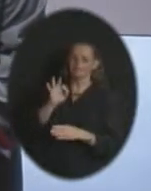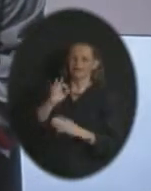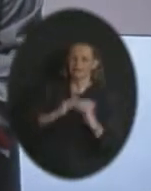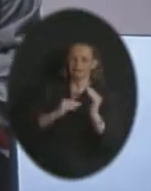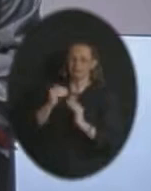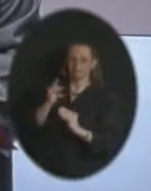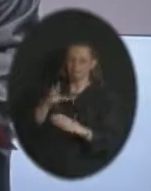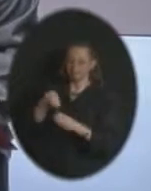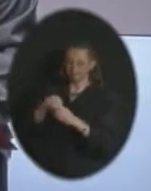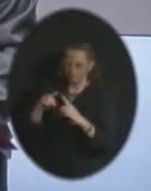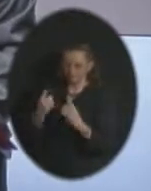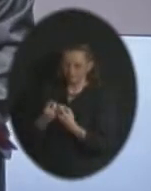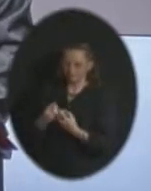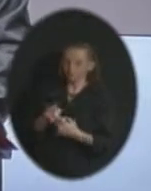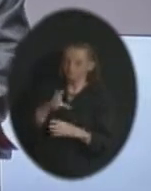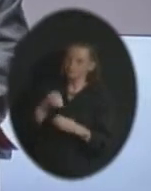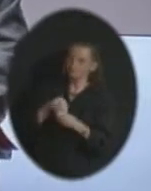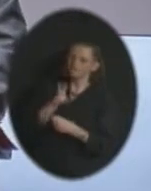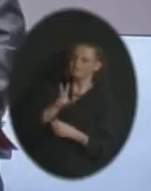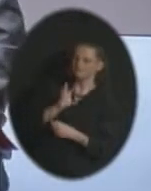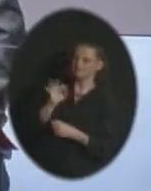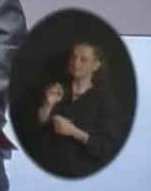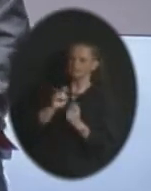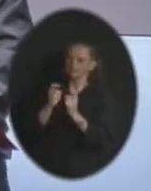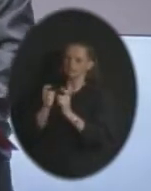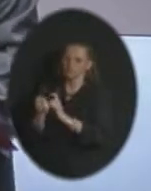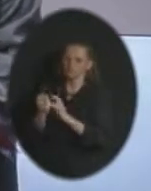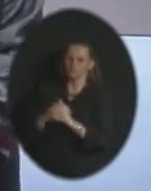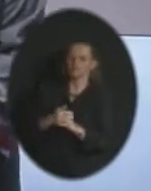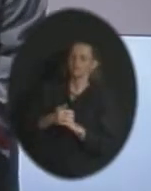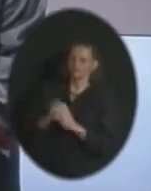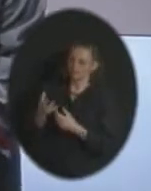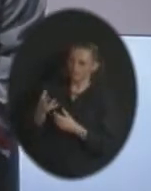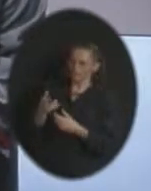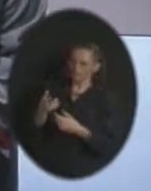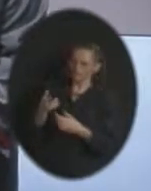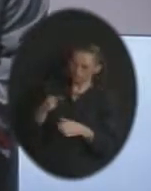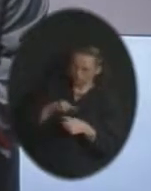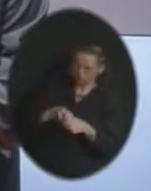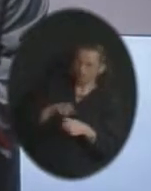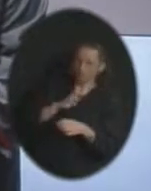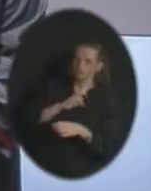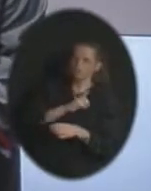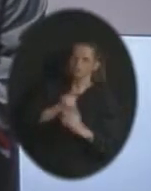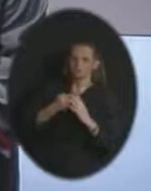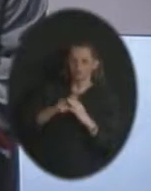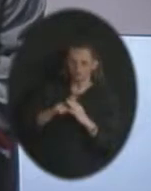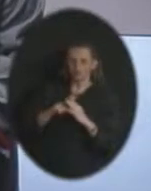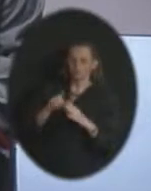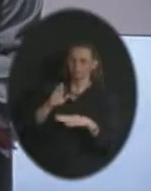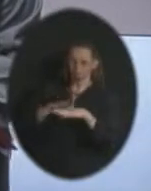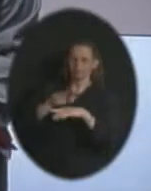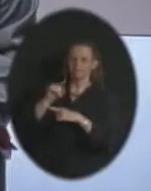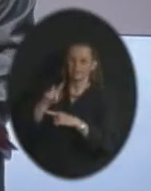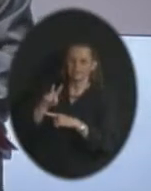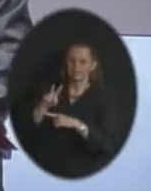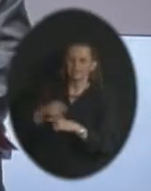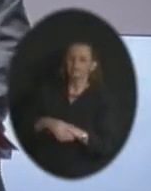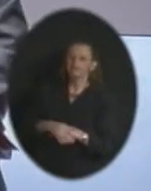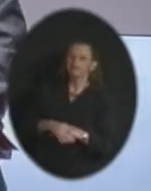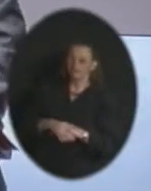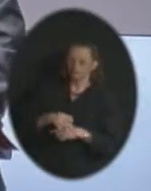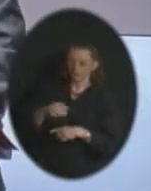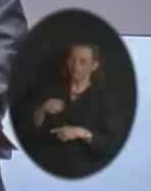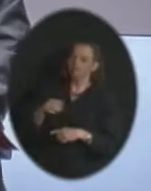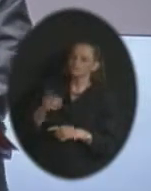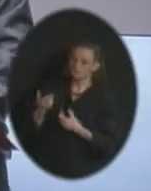6-9 reconfiguration of grades for our district. She was on the board when we began televising our meetings. She was on the board when the Mill Creek Bond Task Force